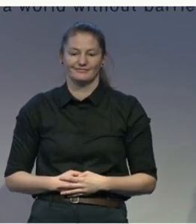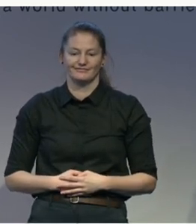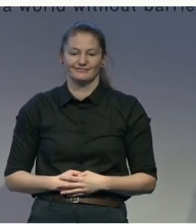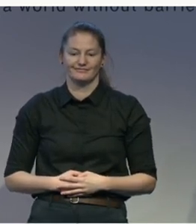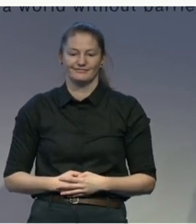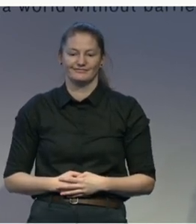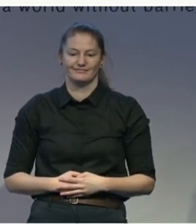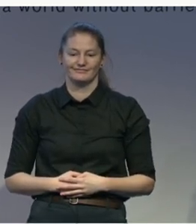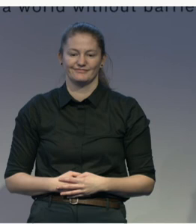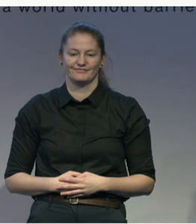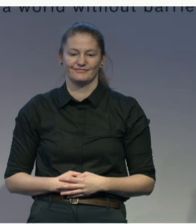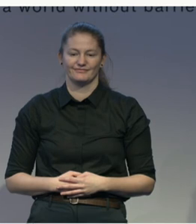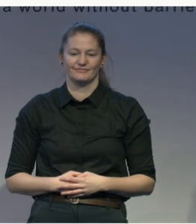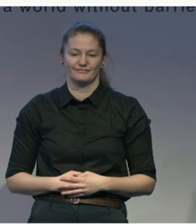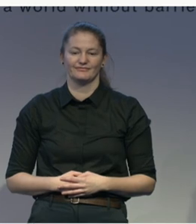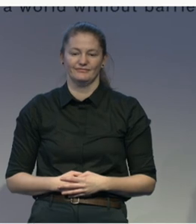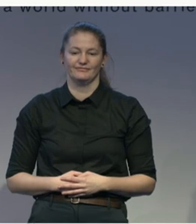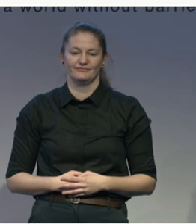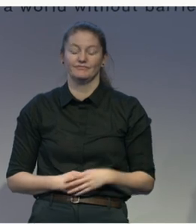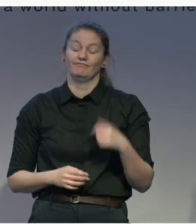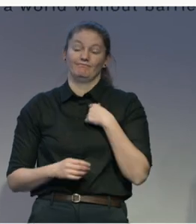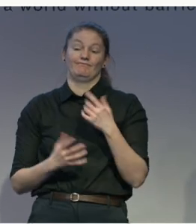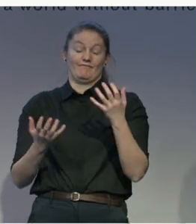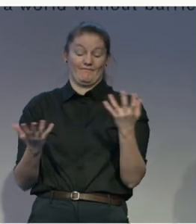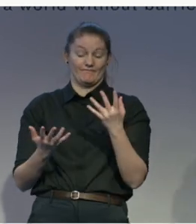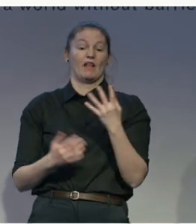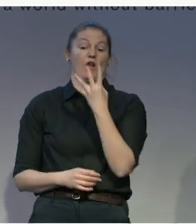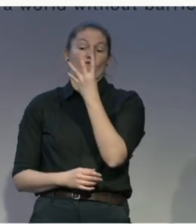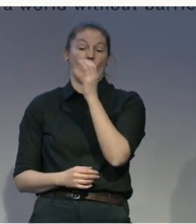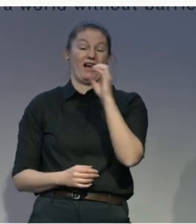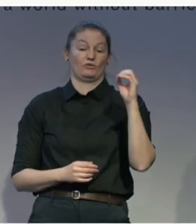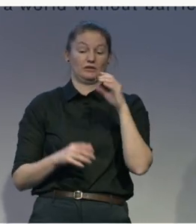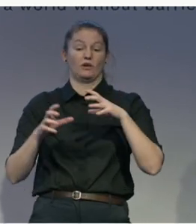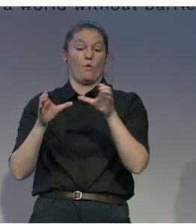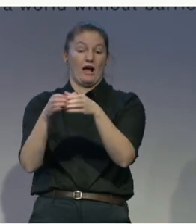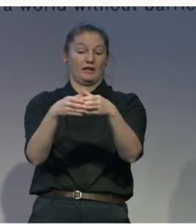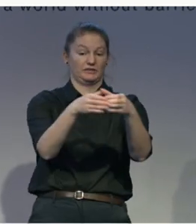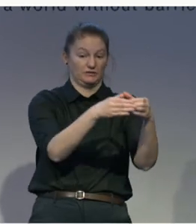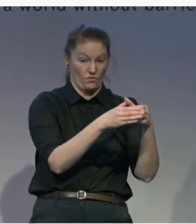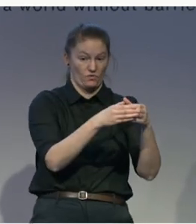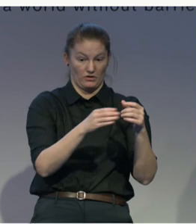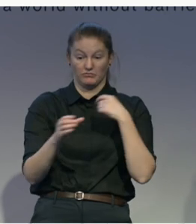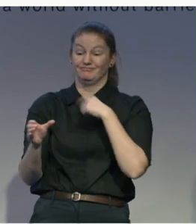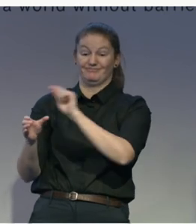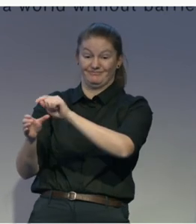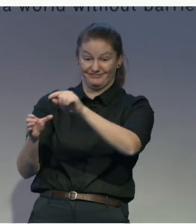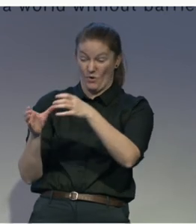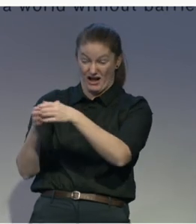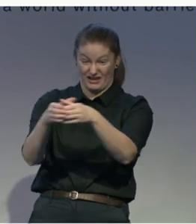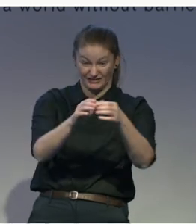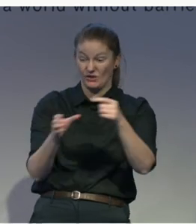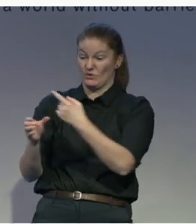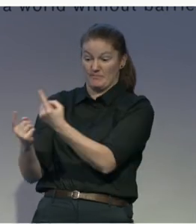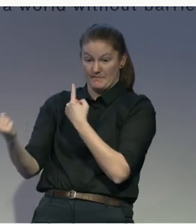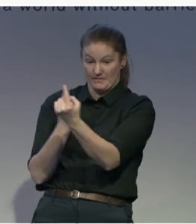organizations across the nation that are members of our network. That's the pool from which people are invited. When you talk about definition of disability and